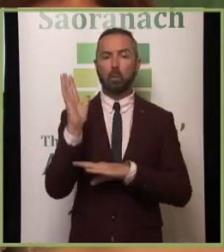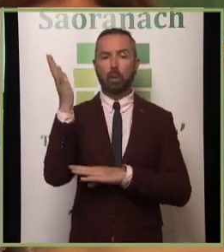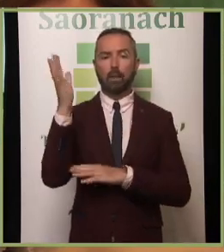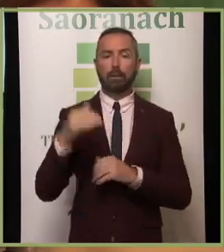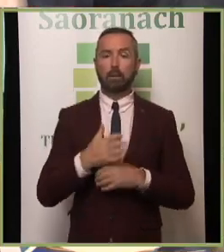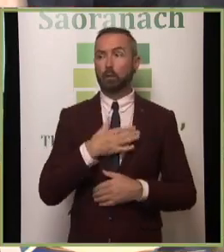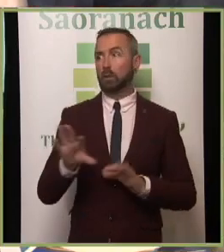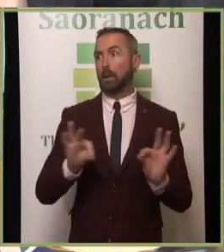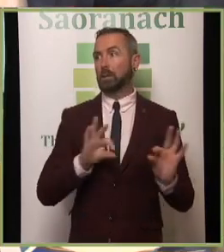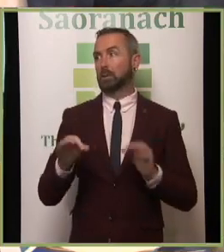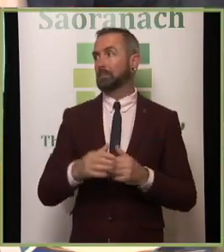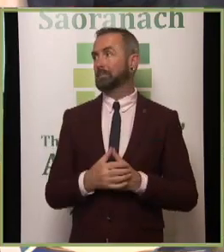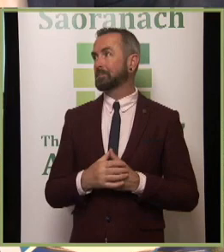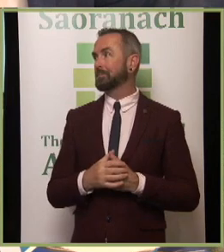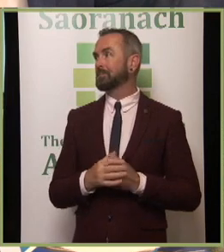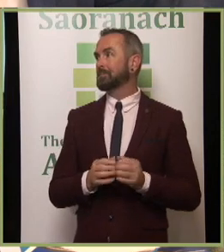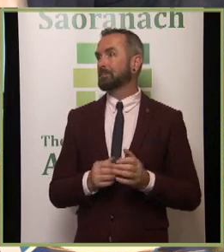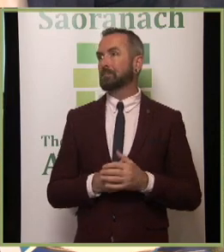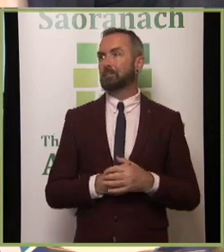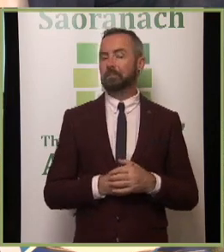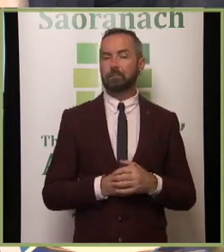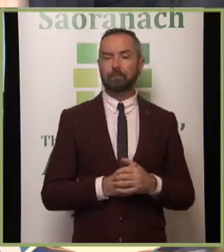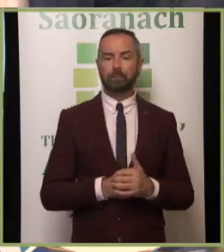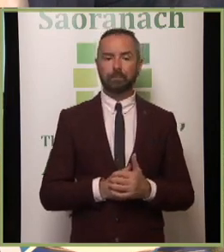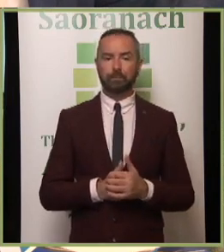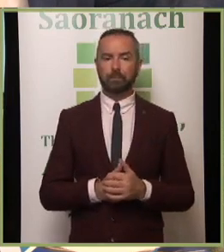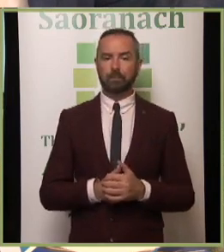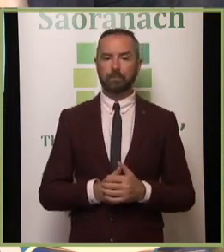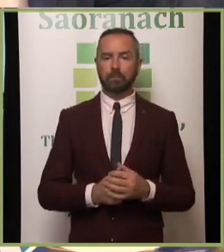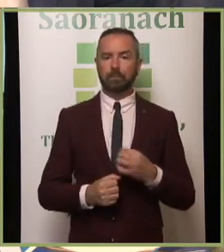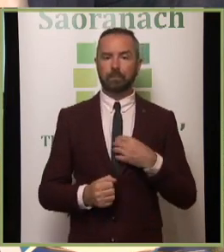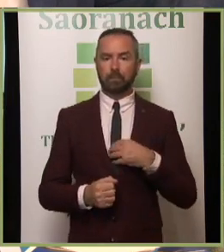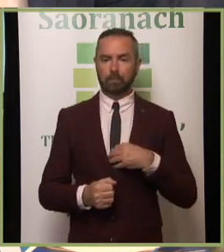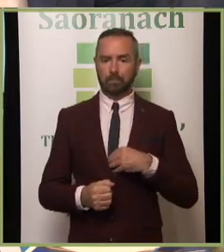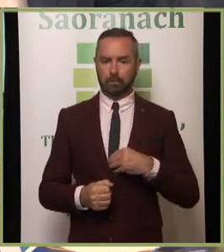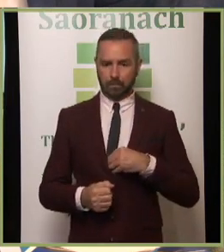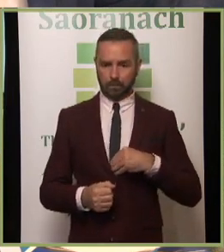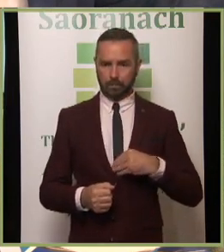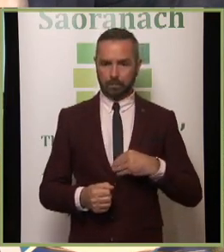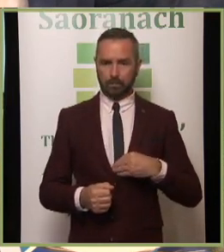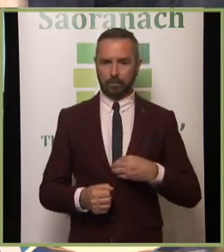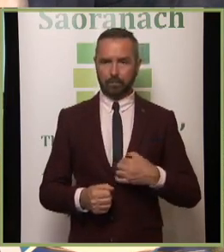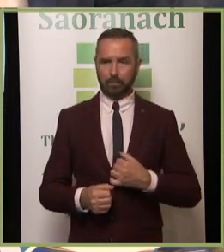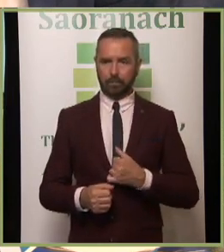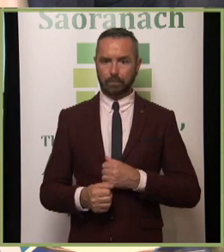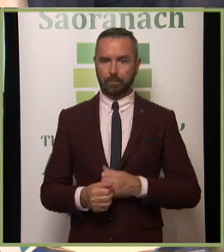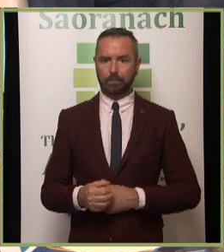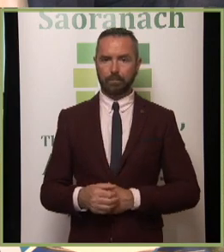option. We can't, I don't think we can say because it's private. So then table 2.